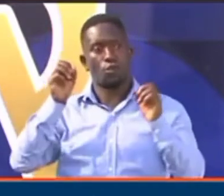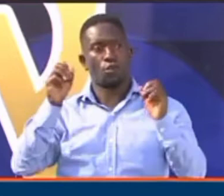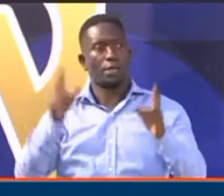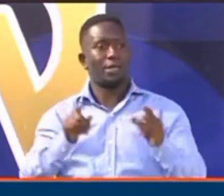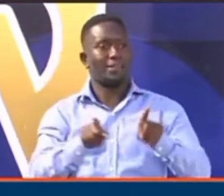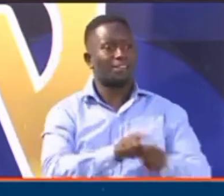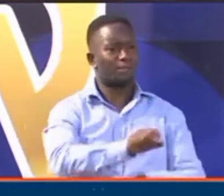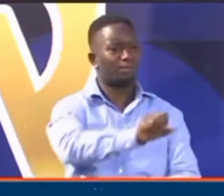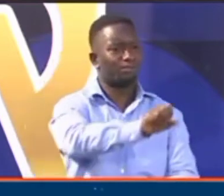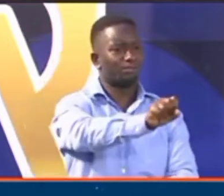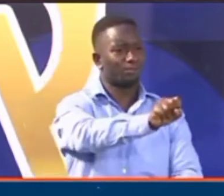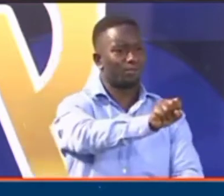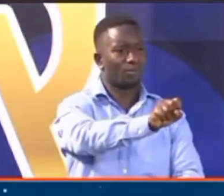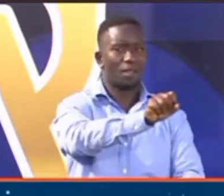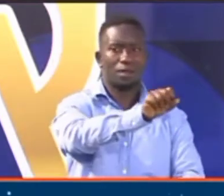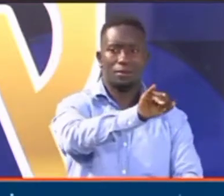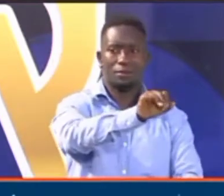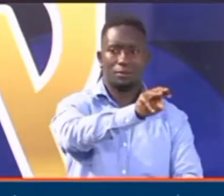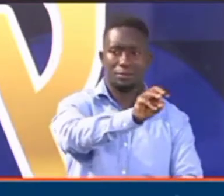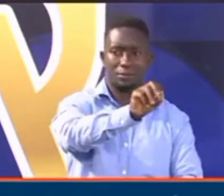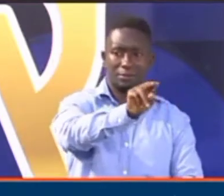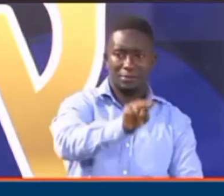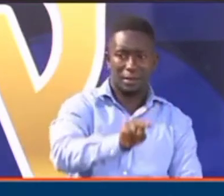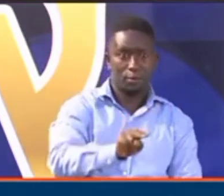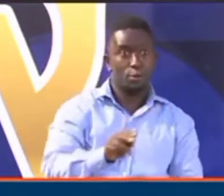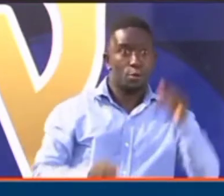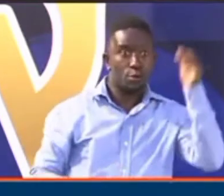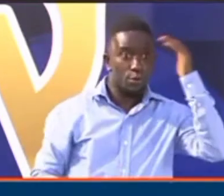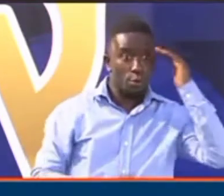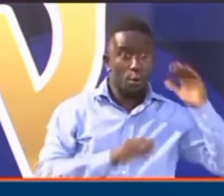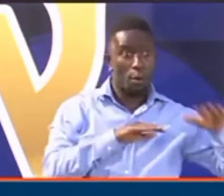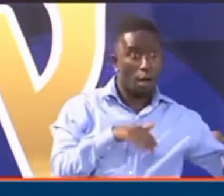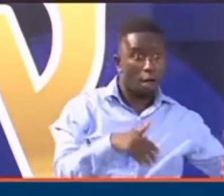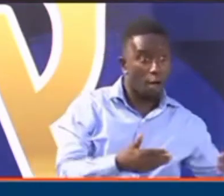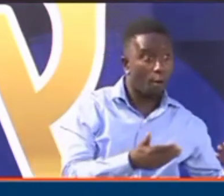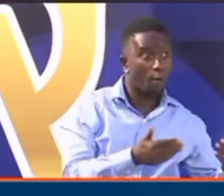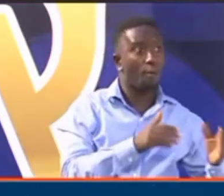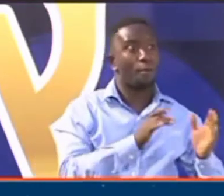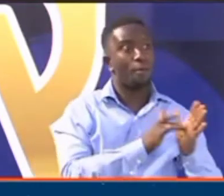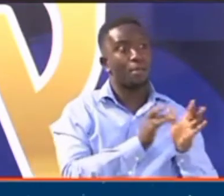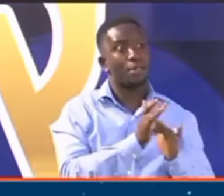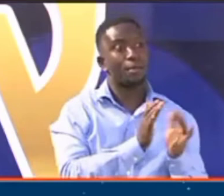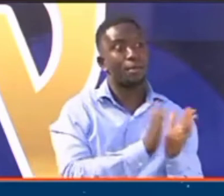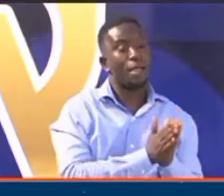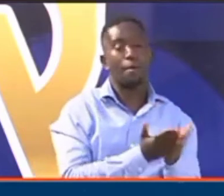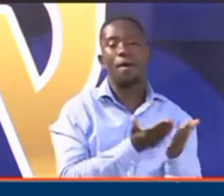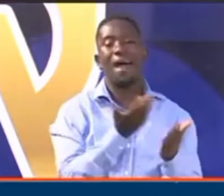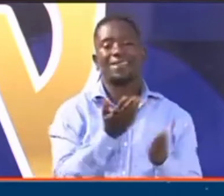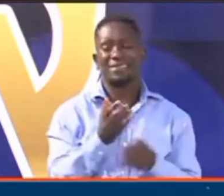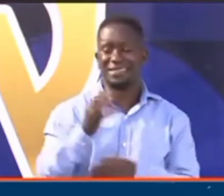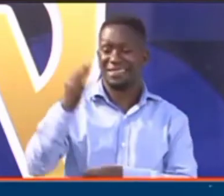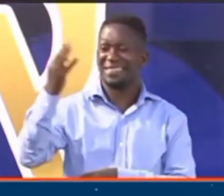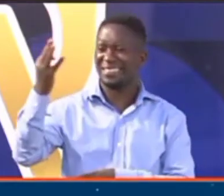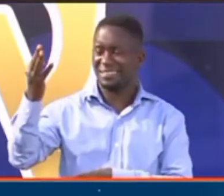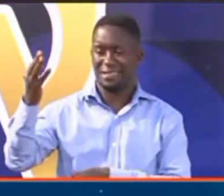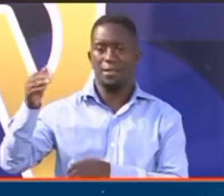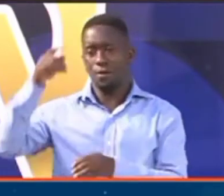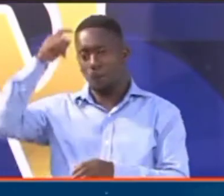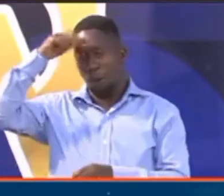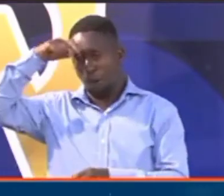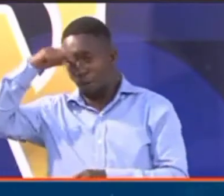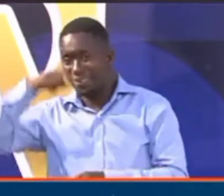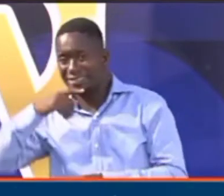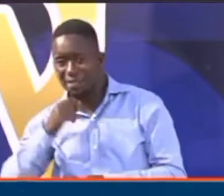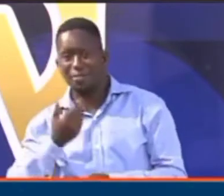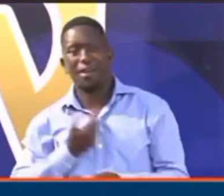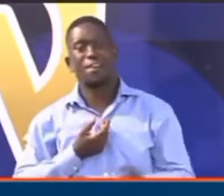much. You know how the Bible has the three wise men? Now, our cohort had that one wise man, Simon. Thank you so